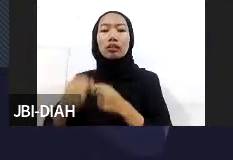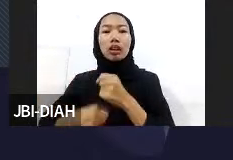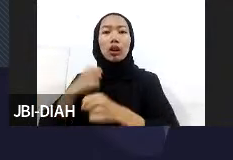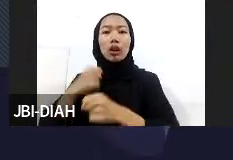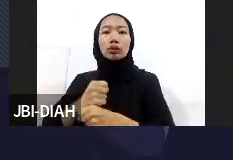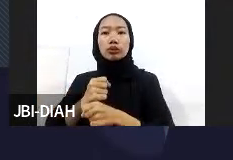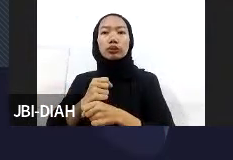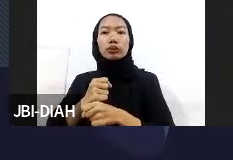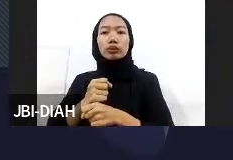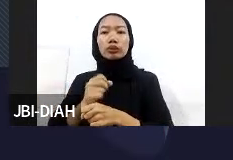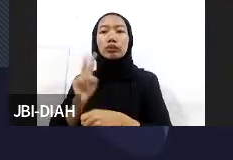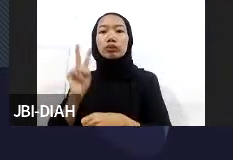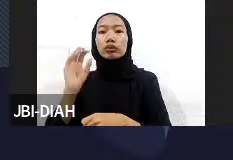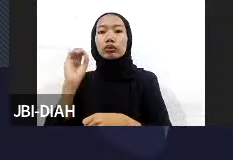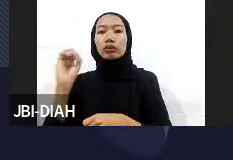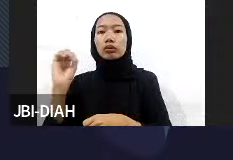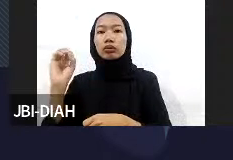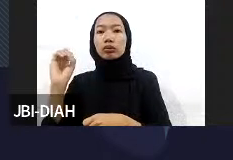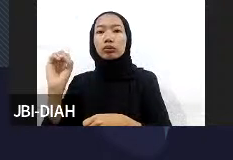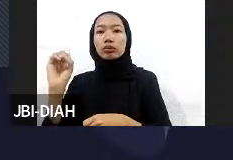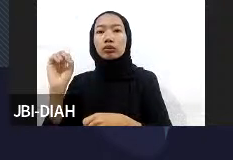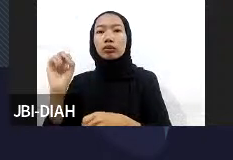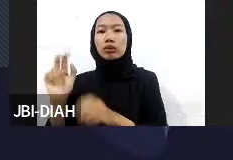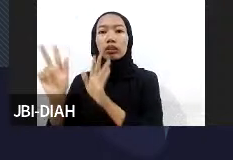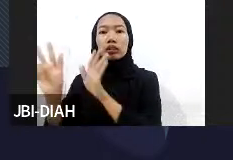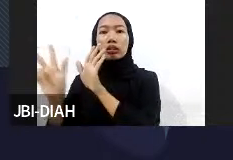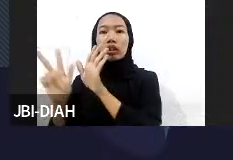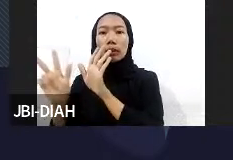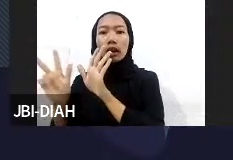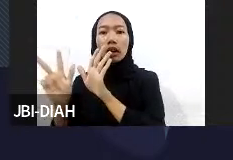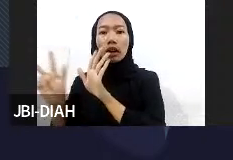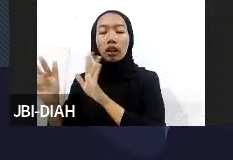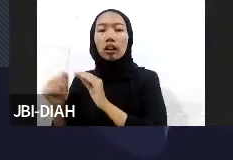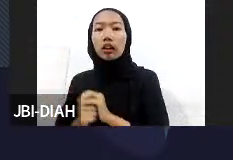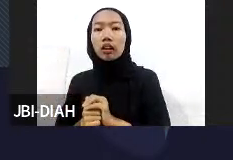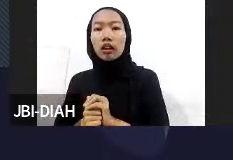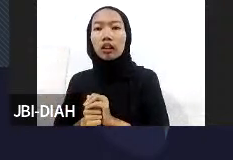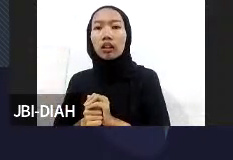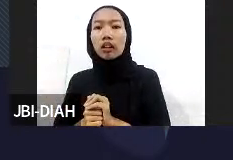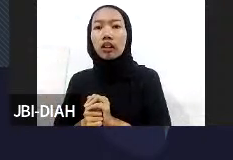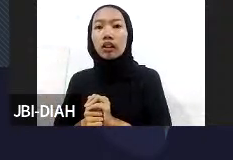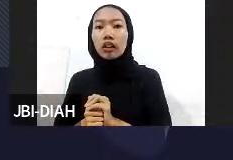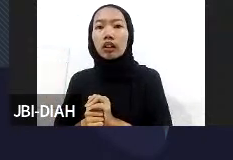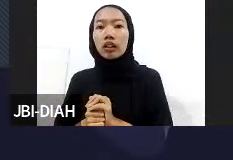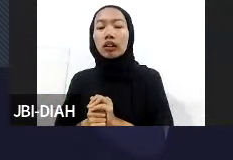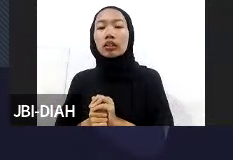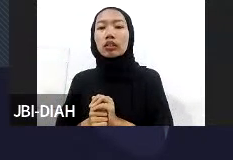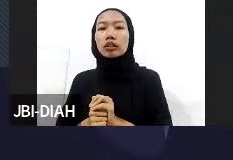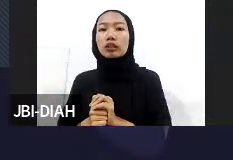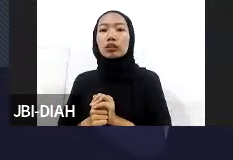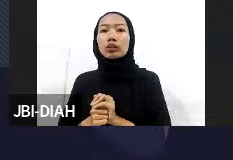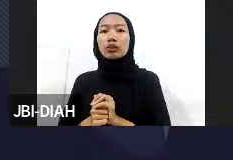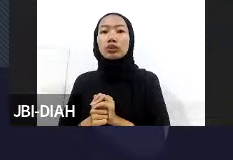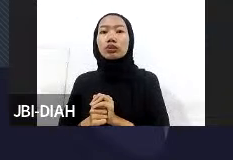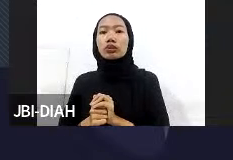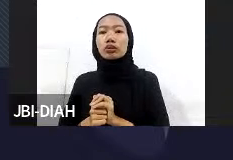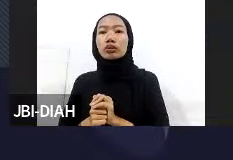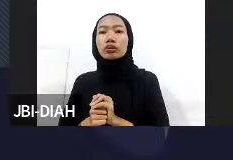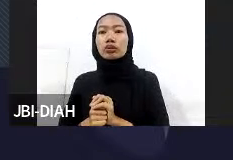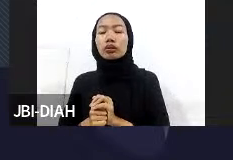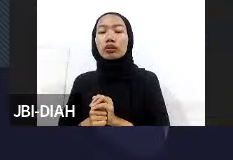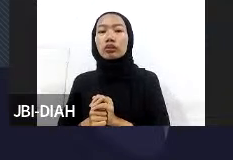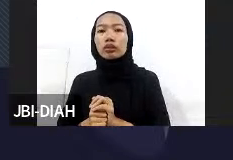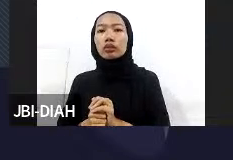it's the NDIS is really gone out of its way to make